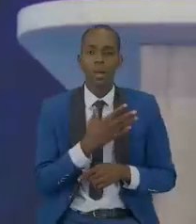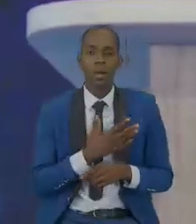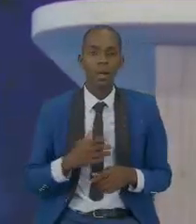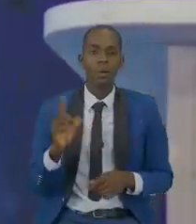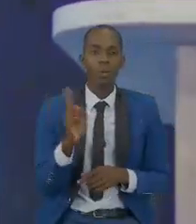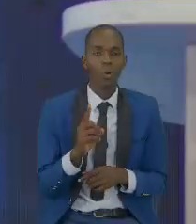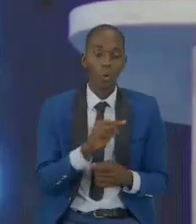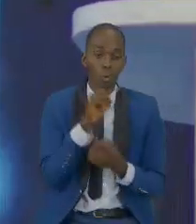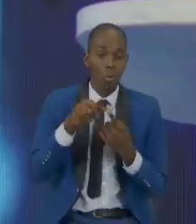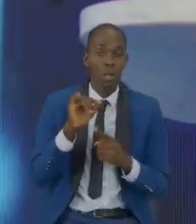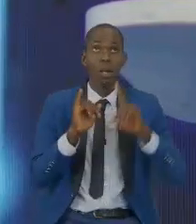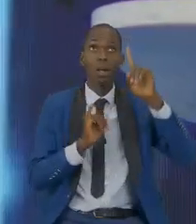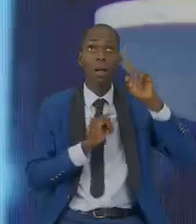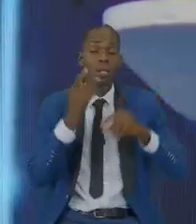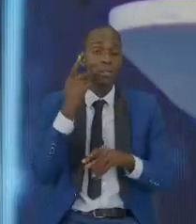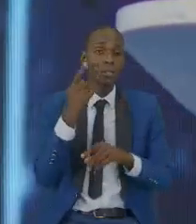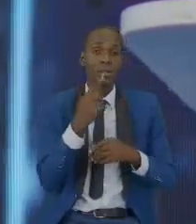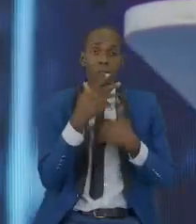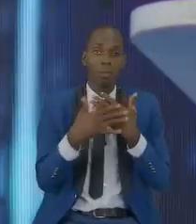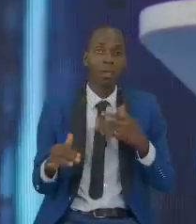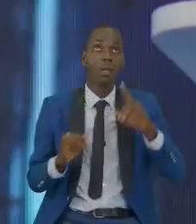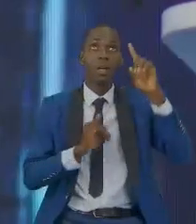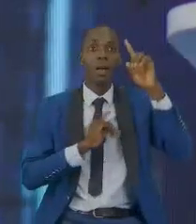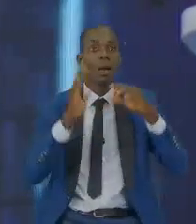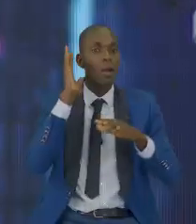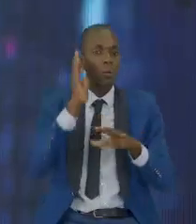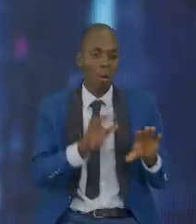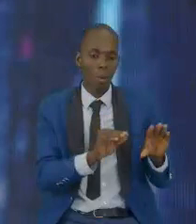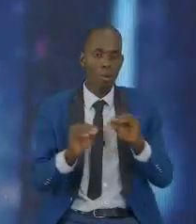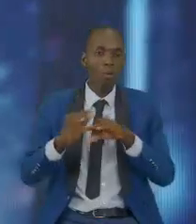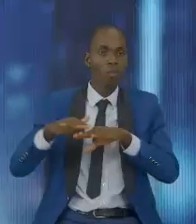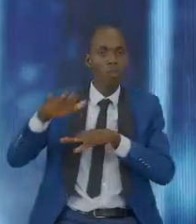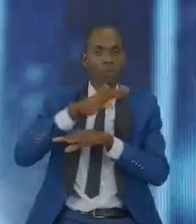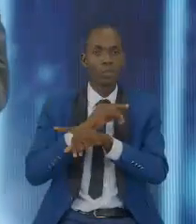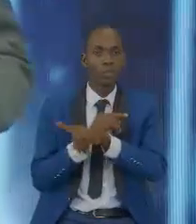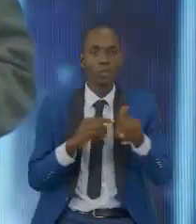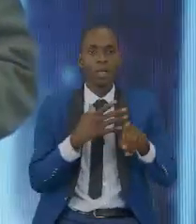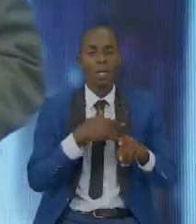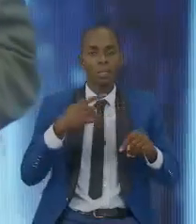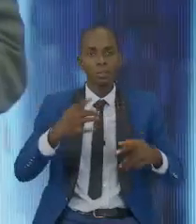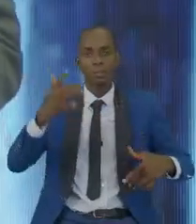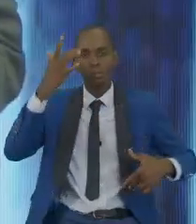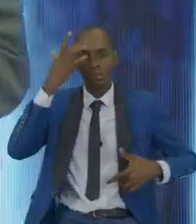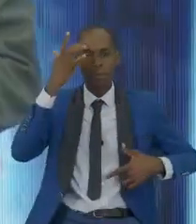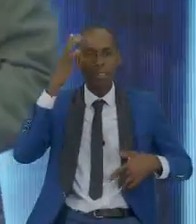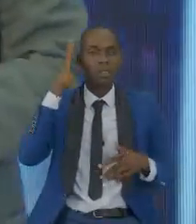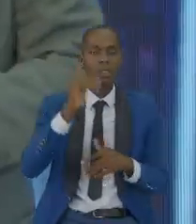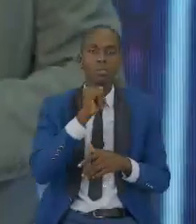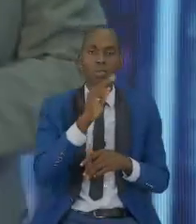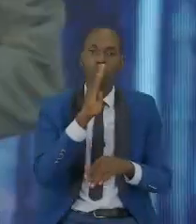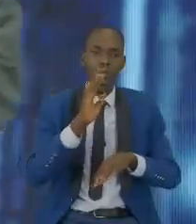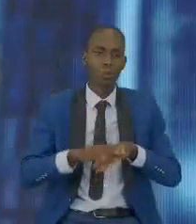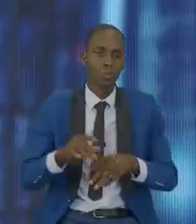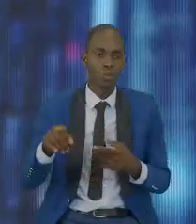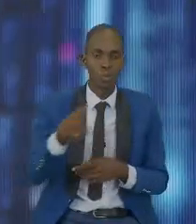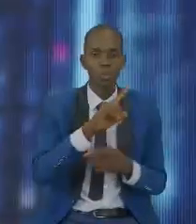I see the blood, I will pass over you. And the plague shall not be upon you to